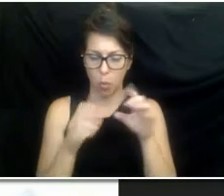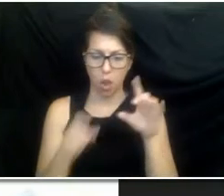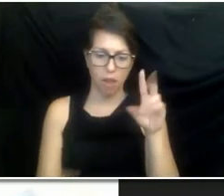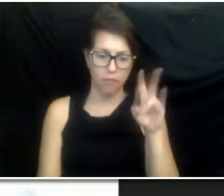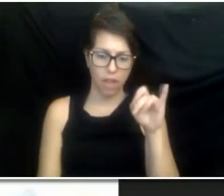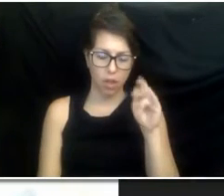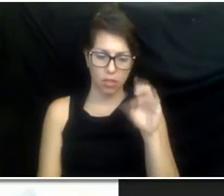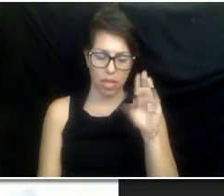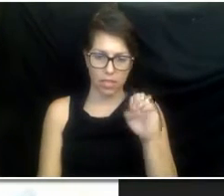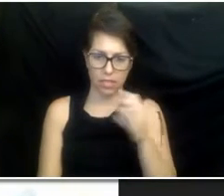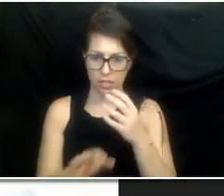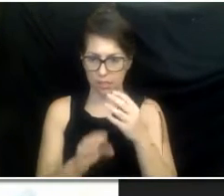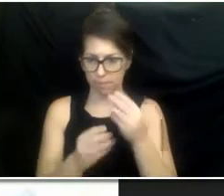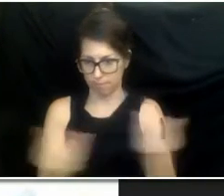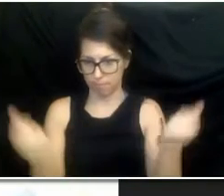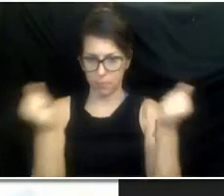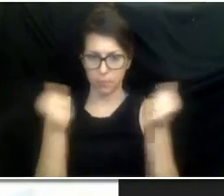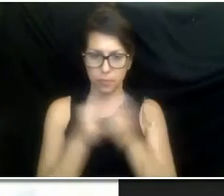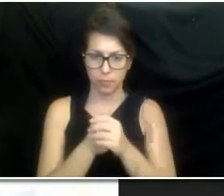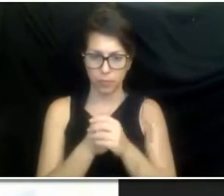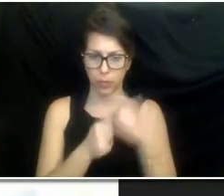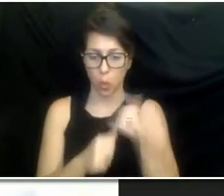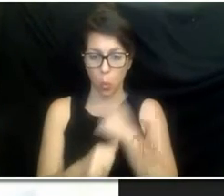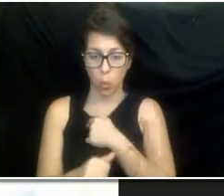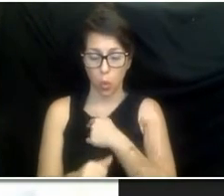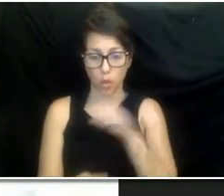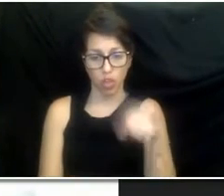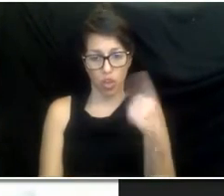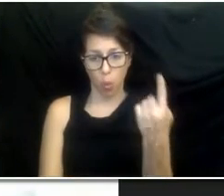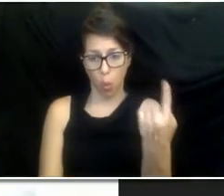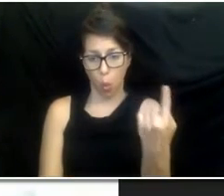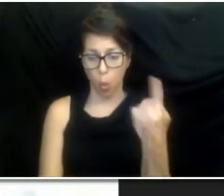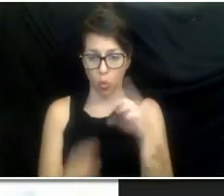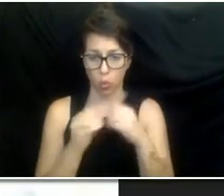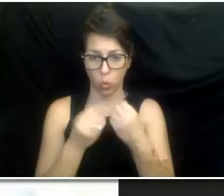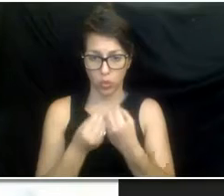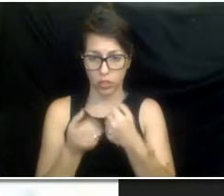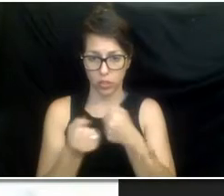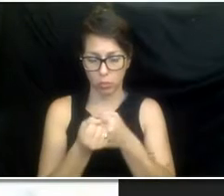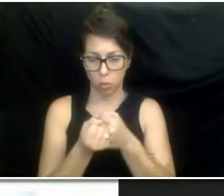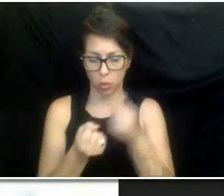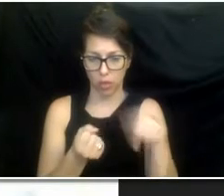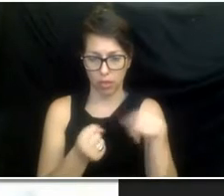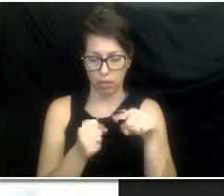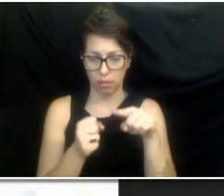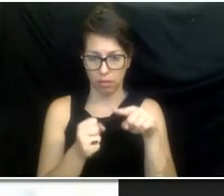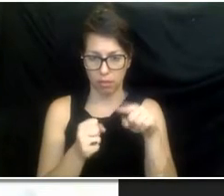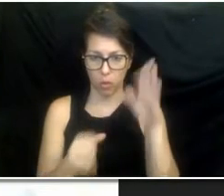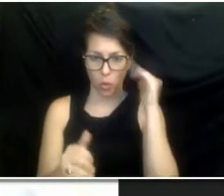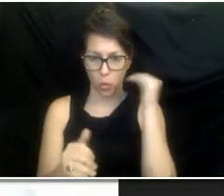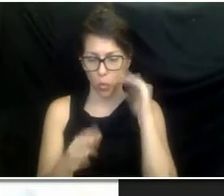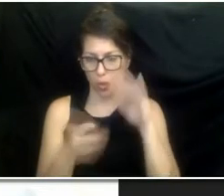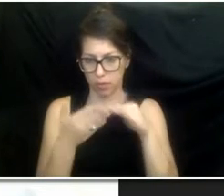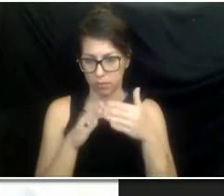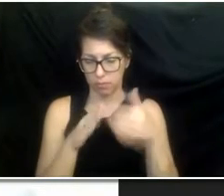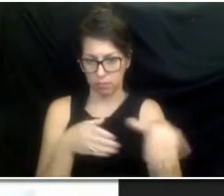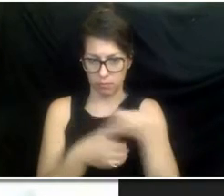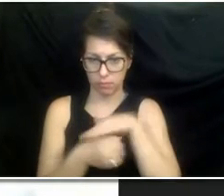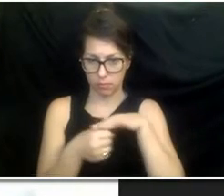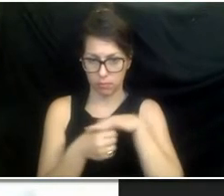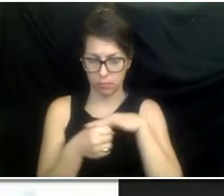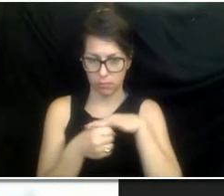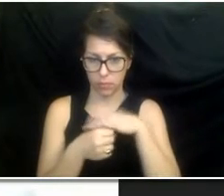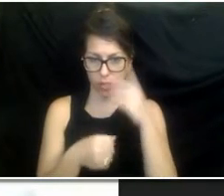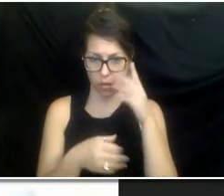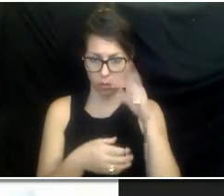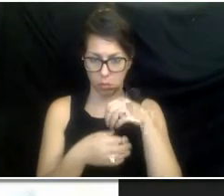areas in the burrow of queens and Manhattan New York City 90% of our um clients